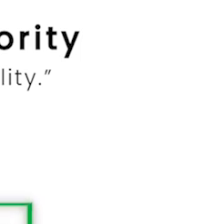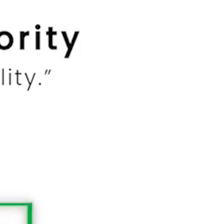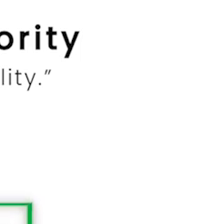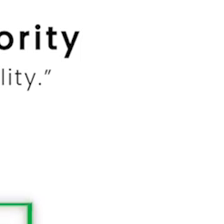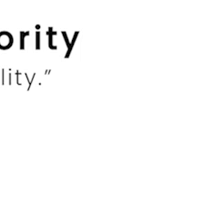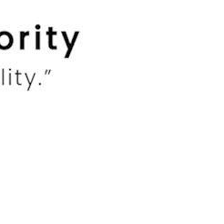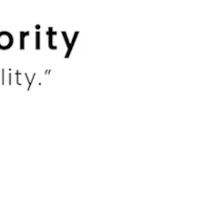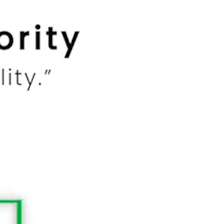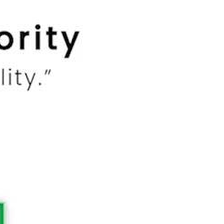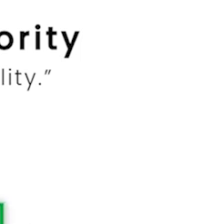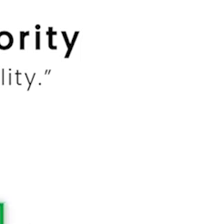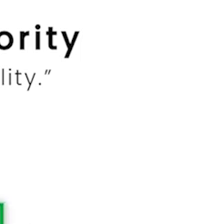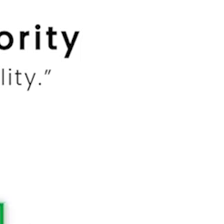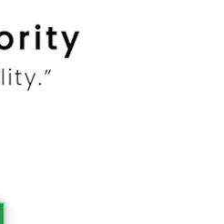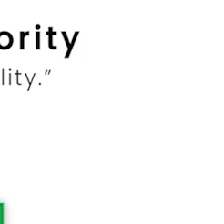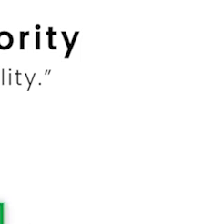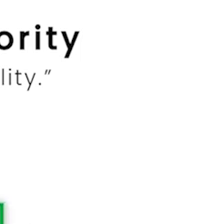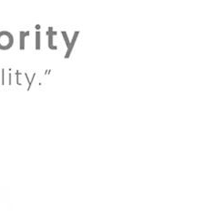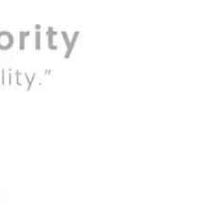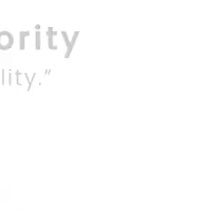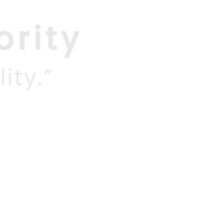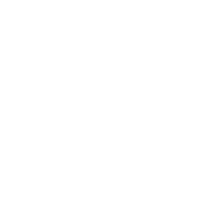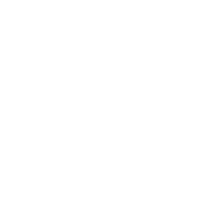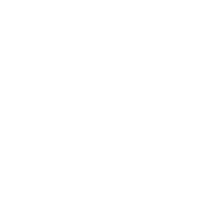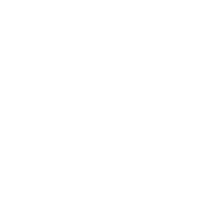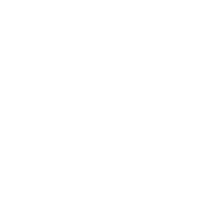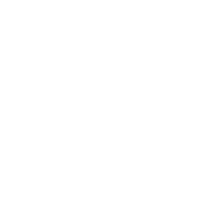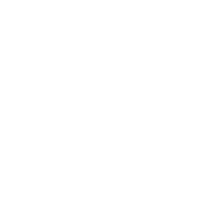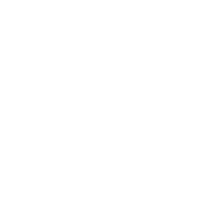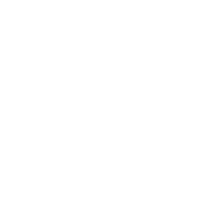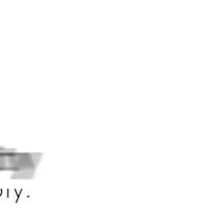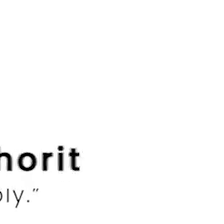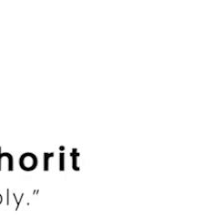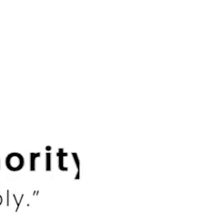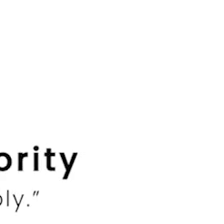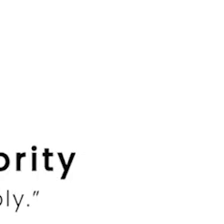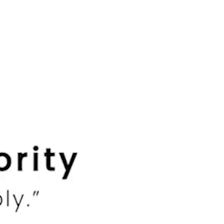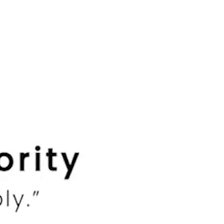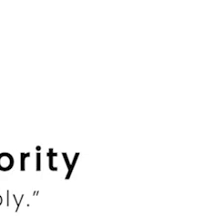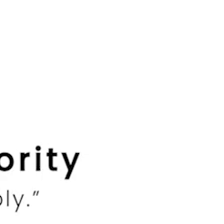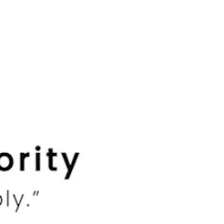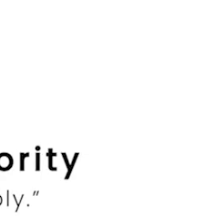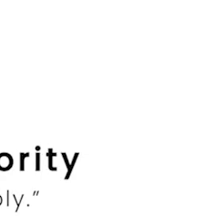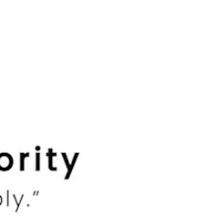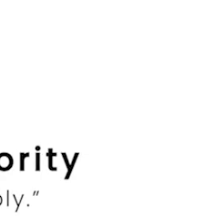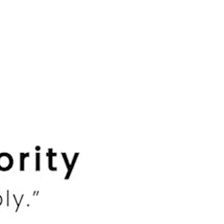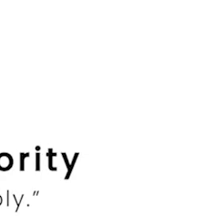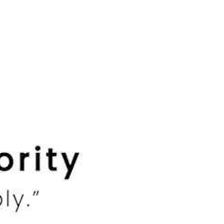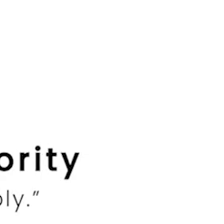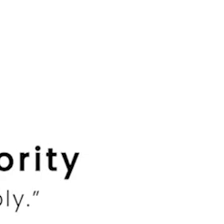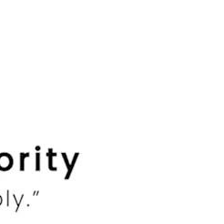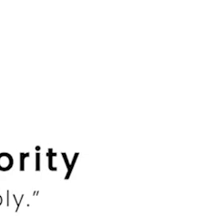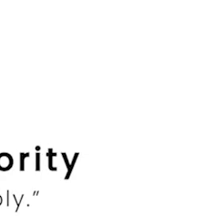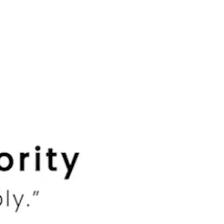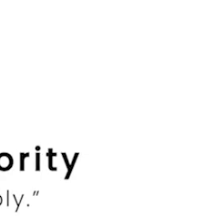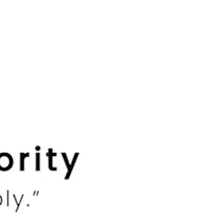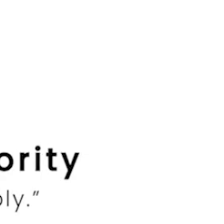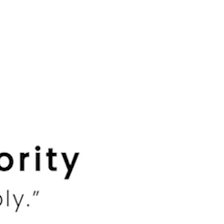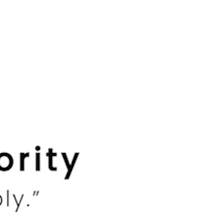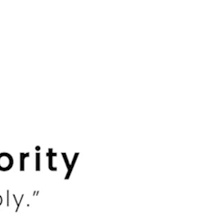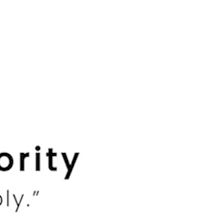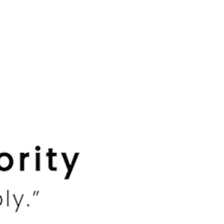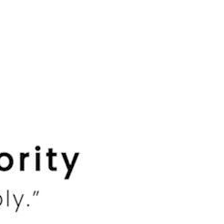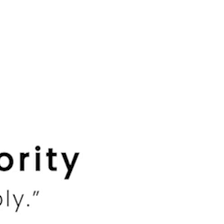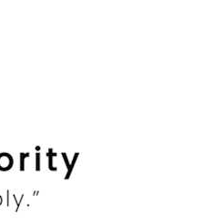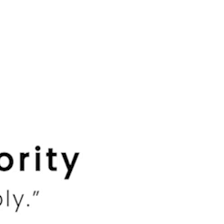is all done to ensure that the industry is operating in conformity with Jamaica's international obligations. Call or visit our website to